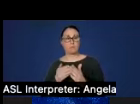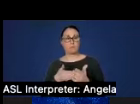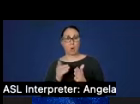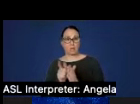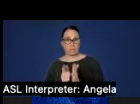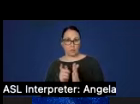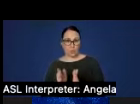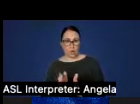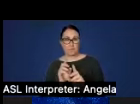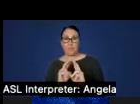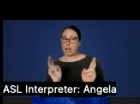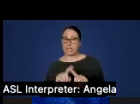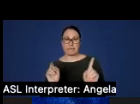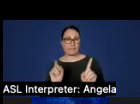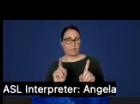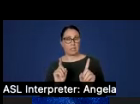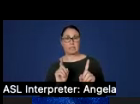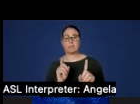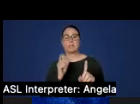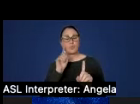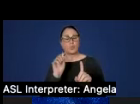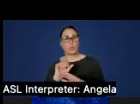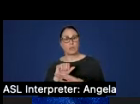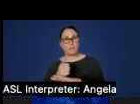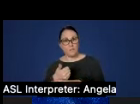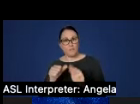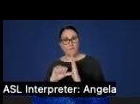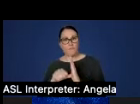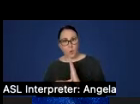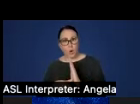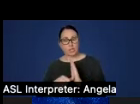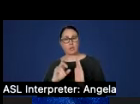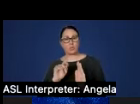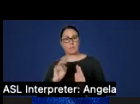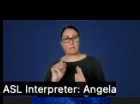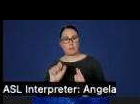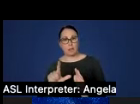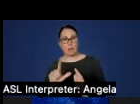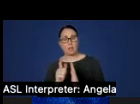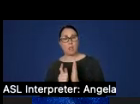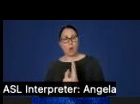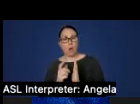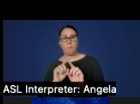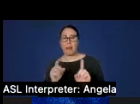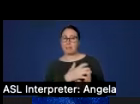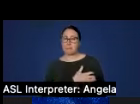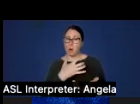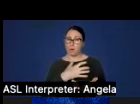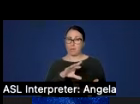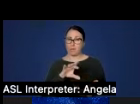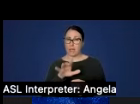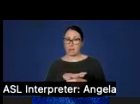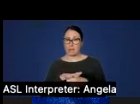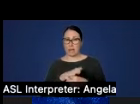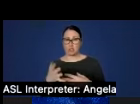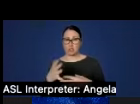different. It's to enforce the criminal law and to protect the community. But it's also very powerful to find those areas where we can overlap and to